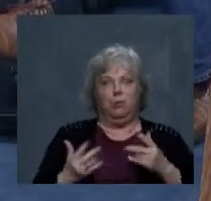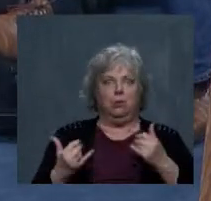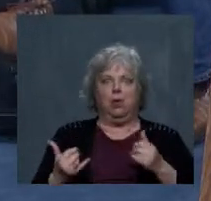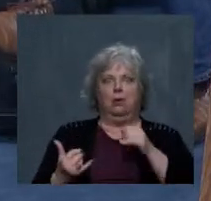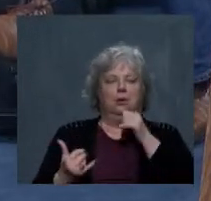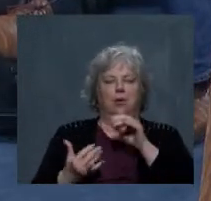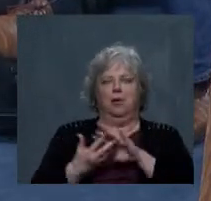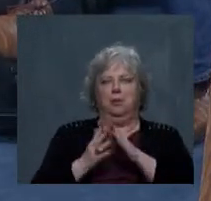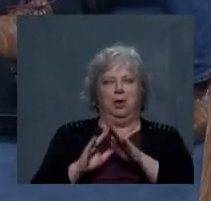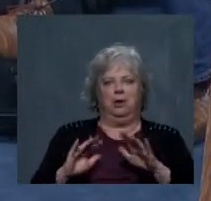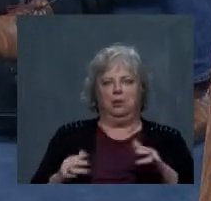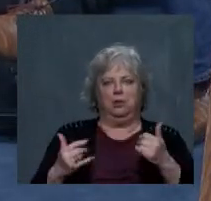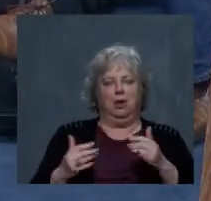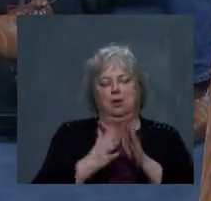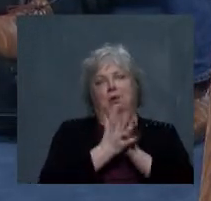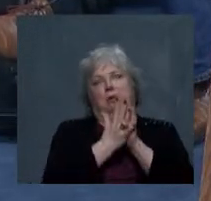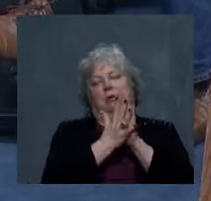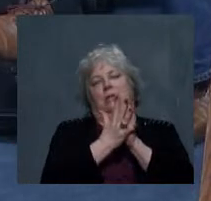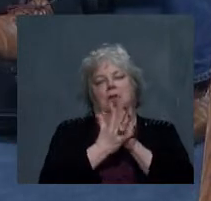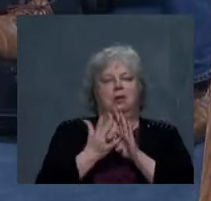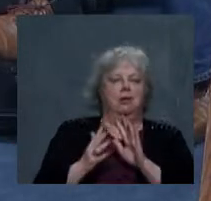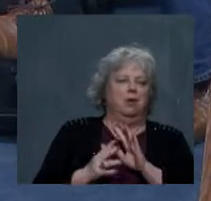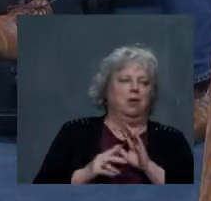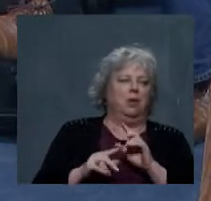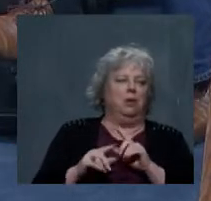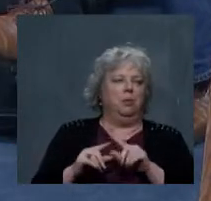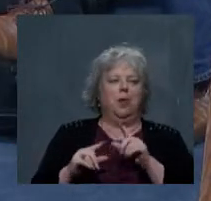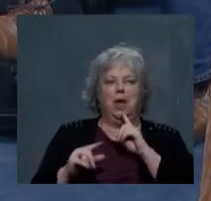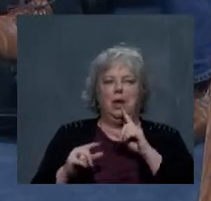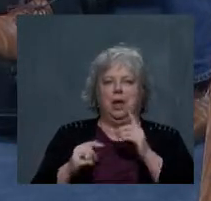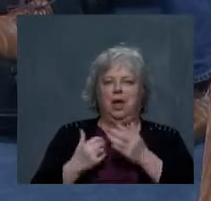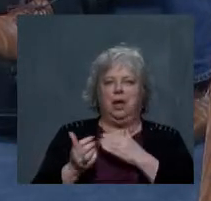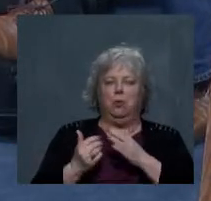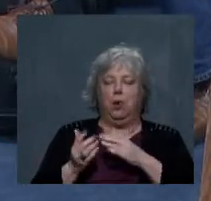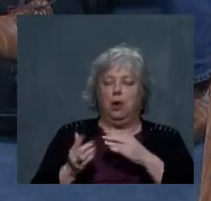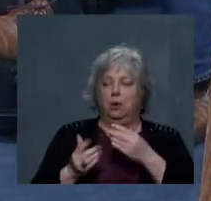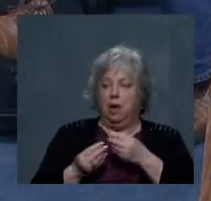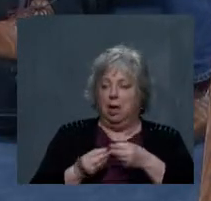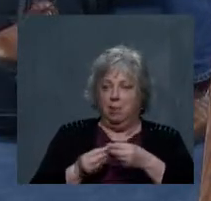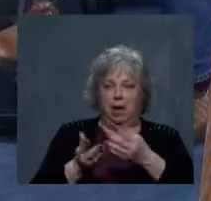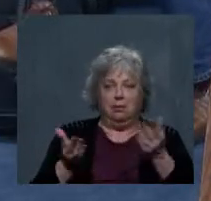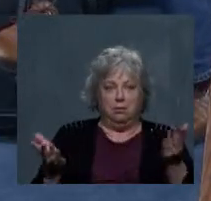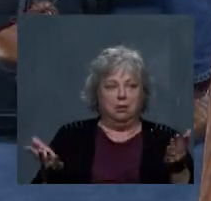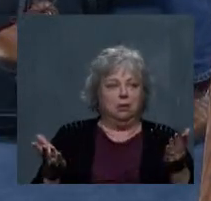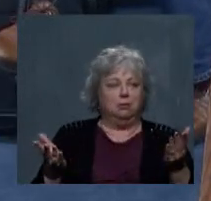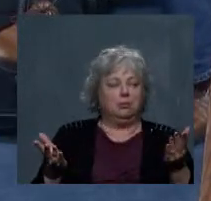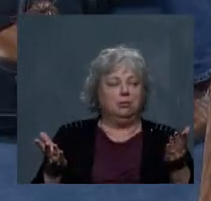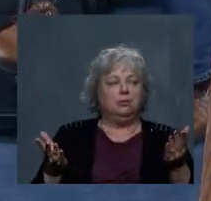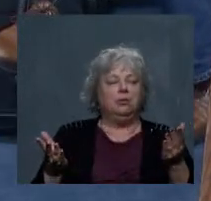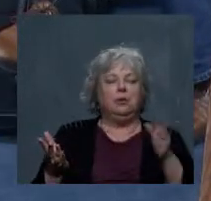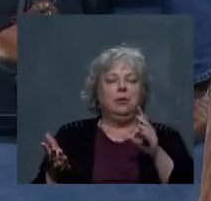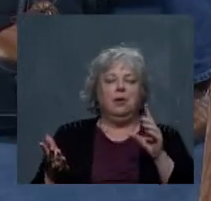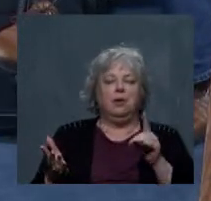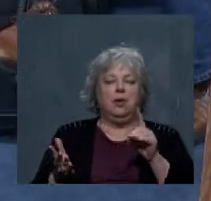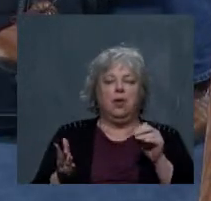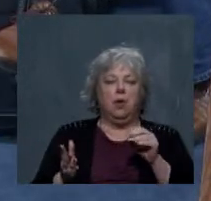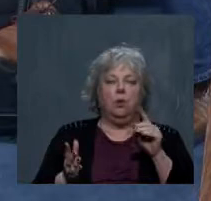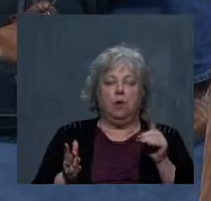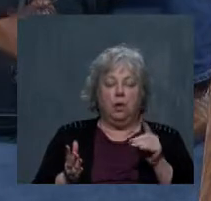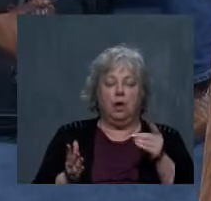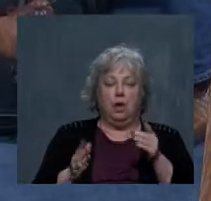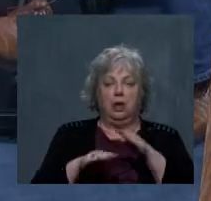not peaceful now. But I passed out to you what the DOD